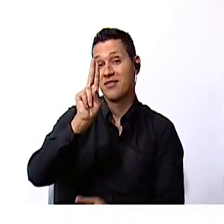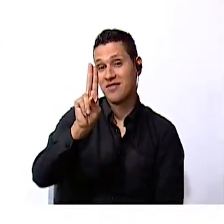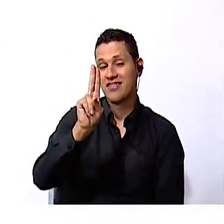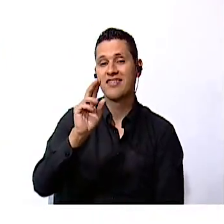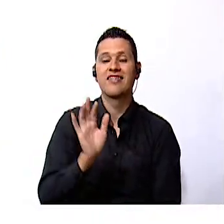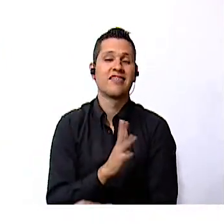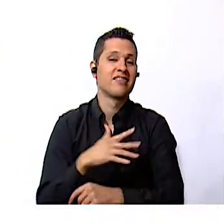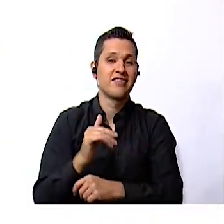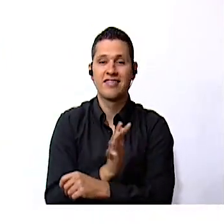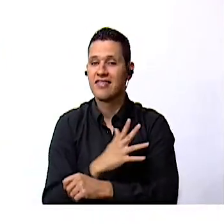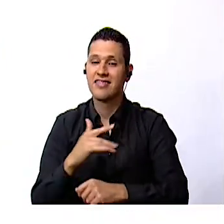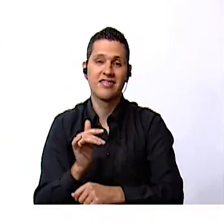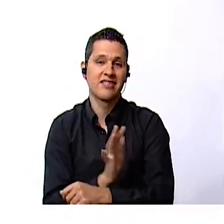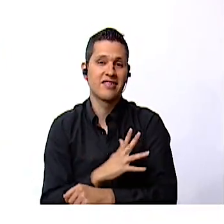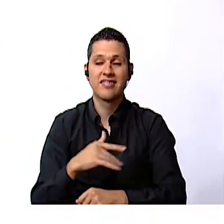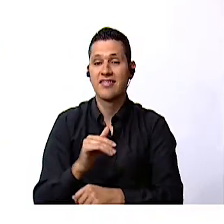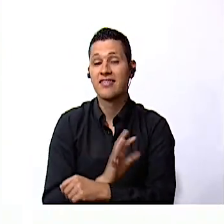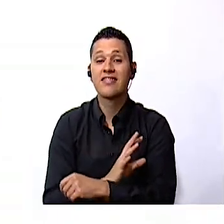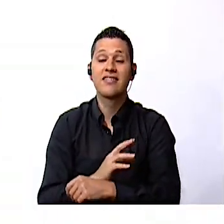u